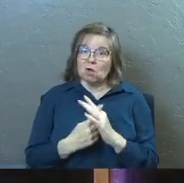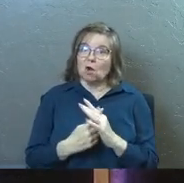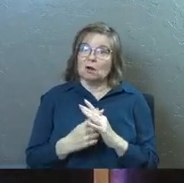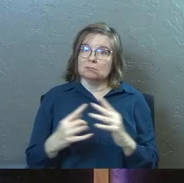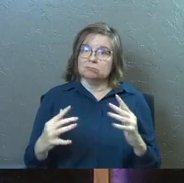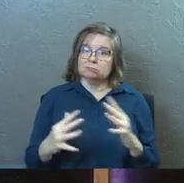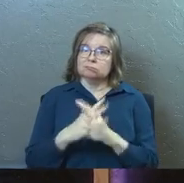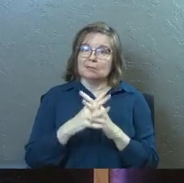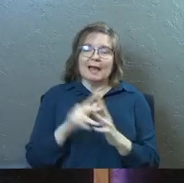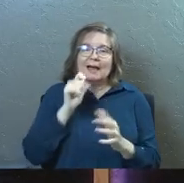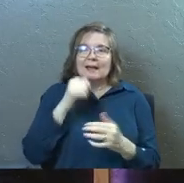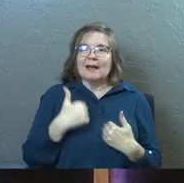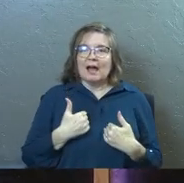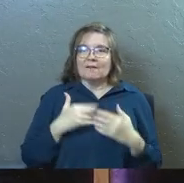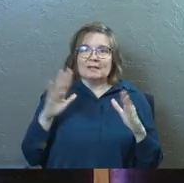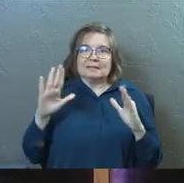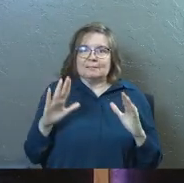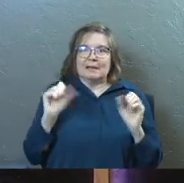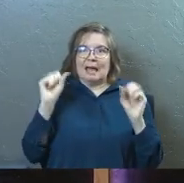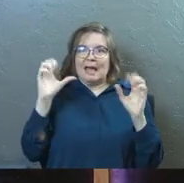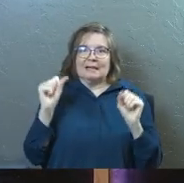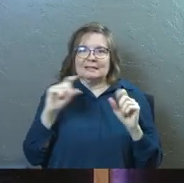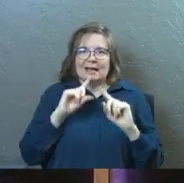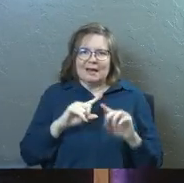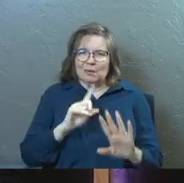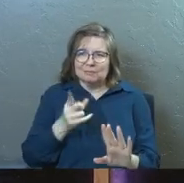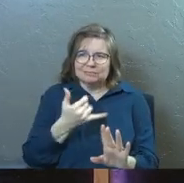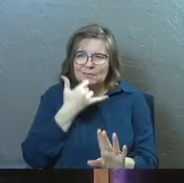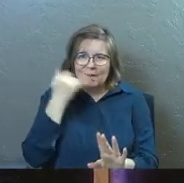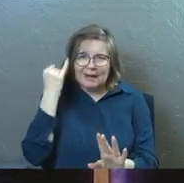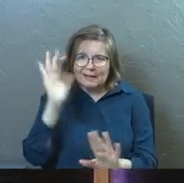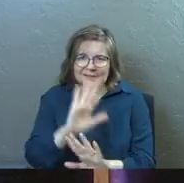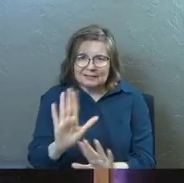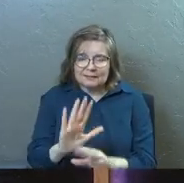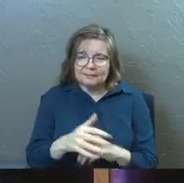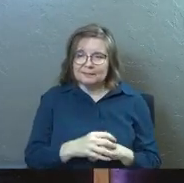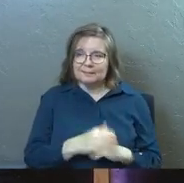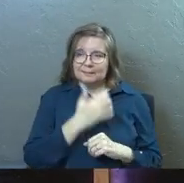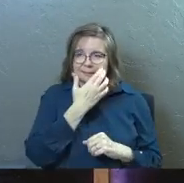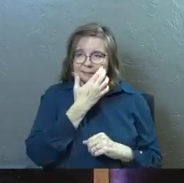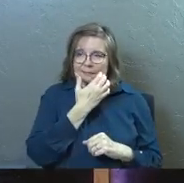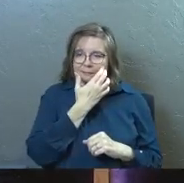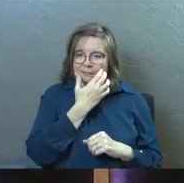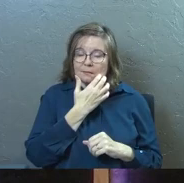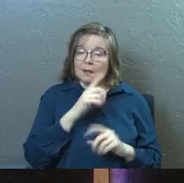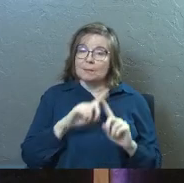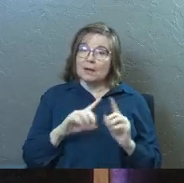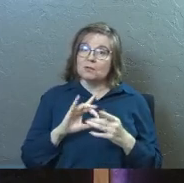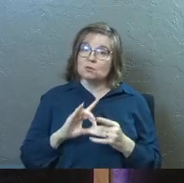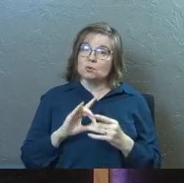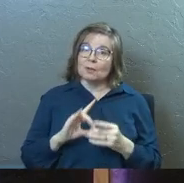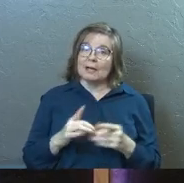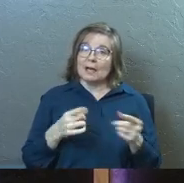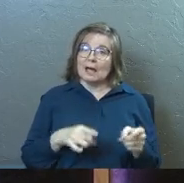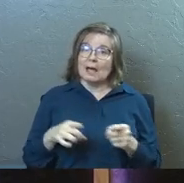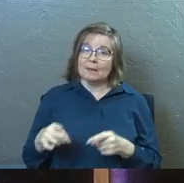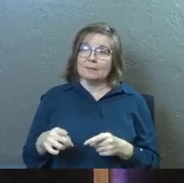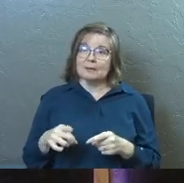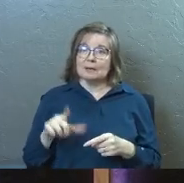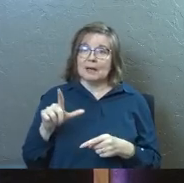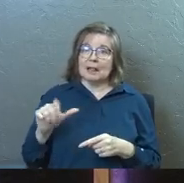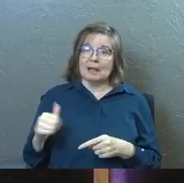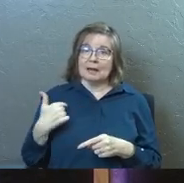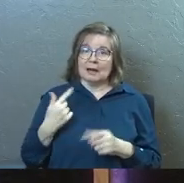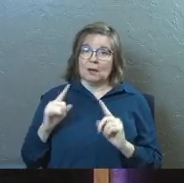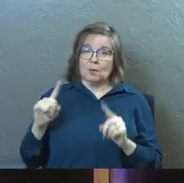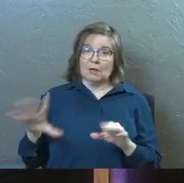built. And I didn't have these amazing answers. I don't want to give you the wrong idea. But this relationship happened, and Linda